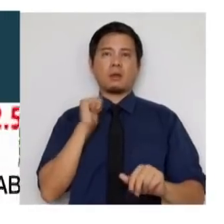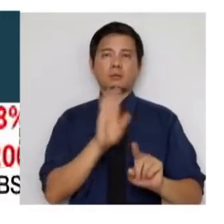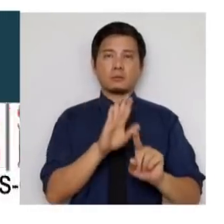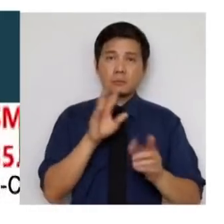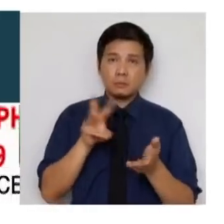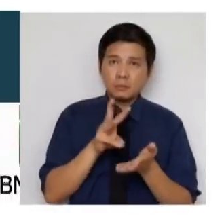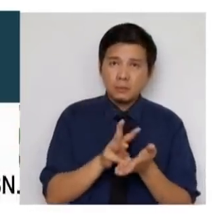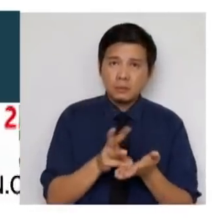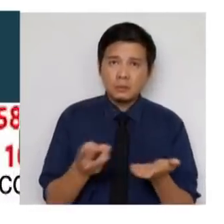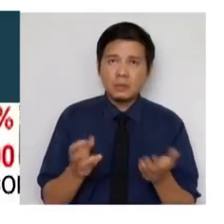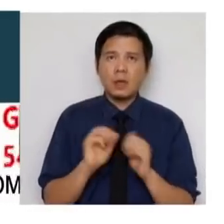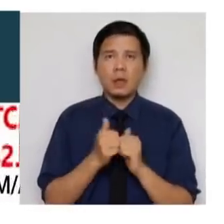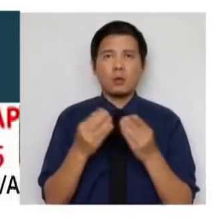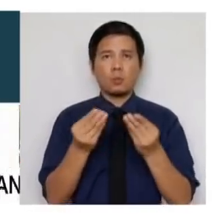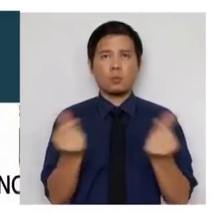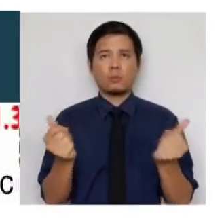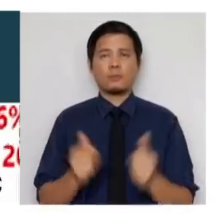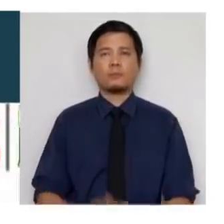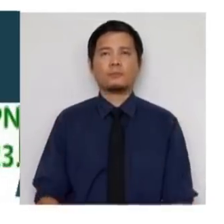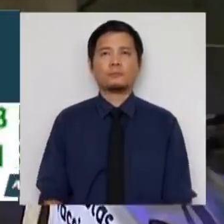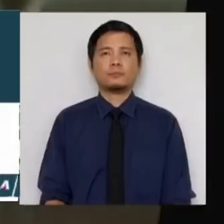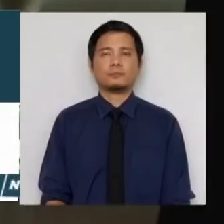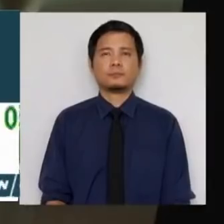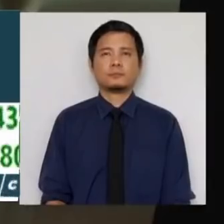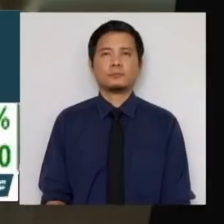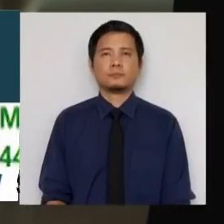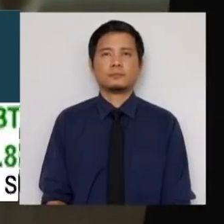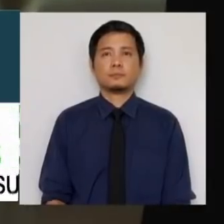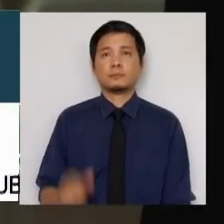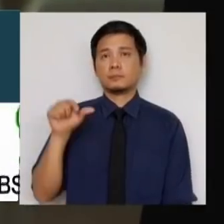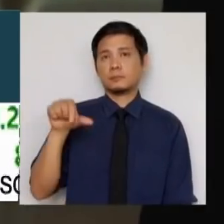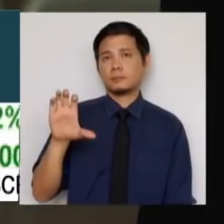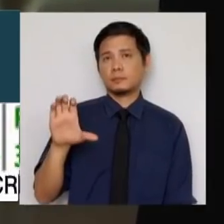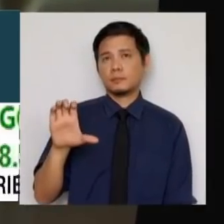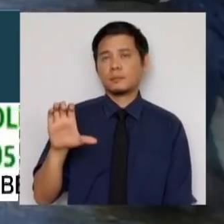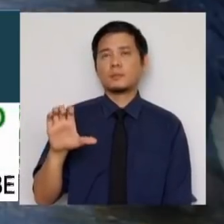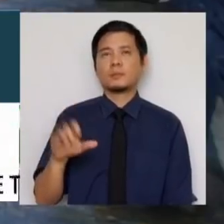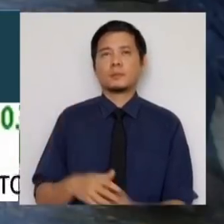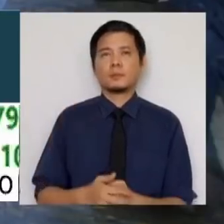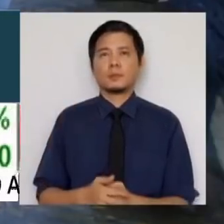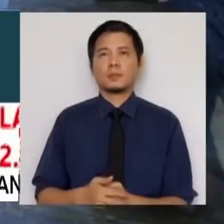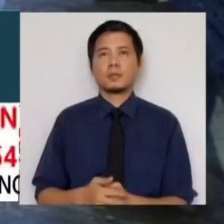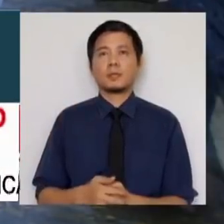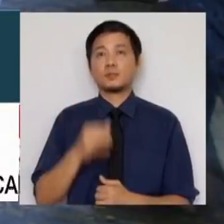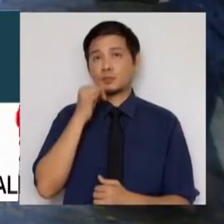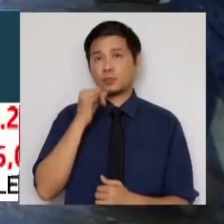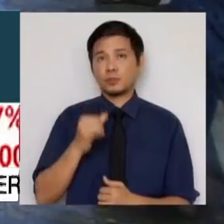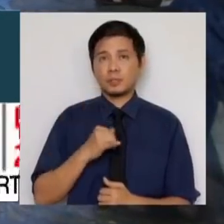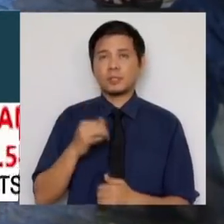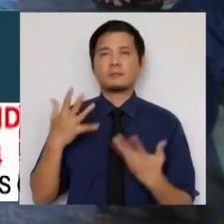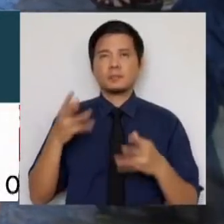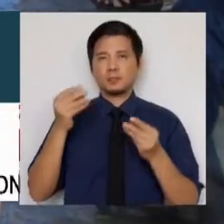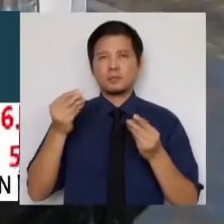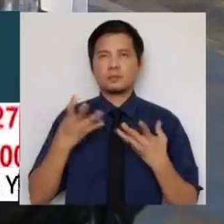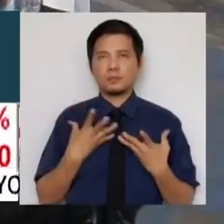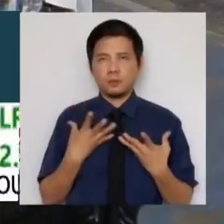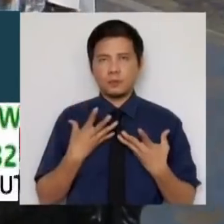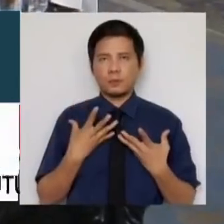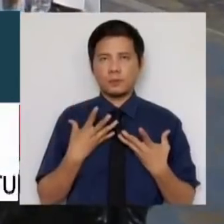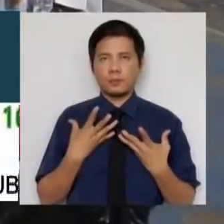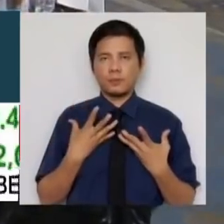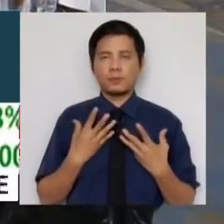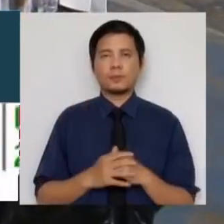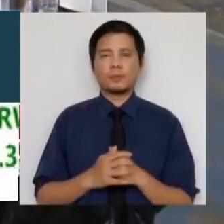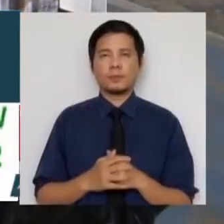Mayor? Well, in Quezon City, we only just heard the news yesterday that Sinovac will be